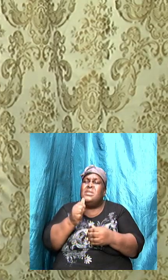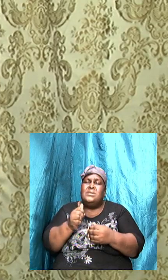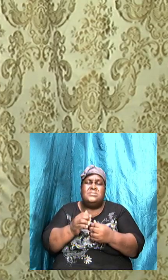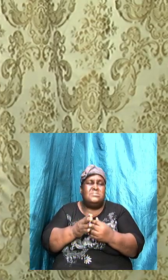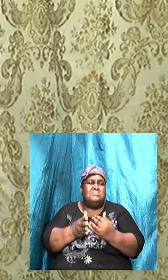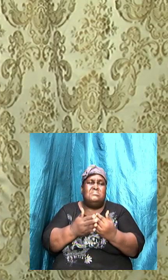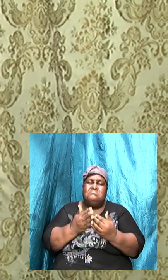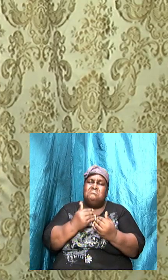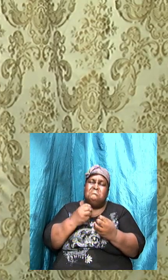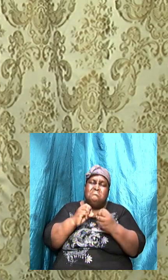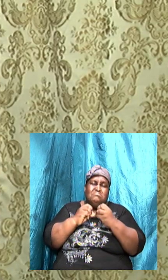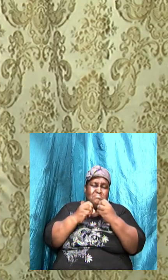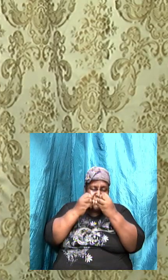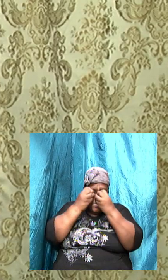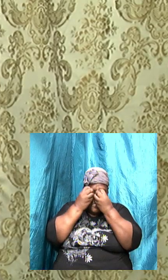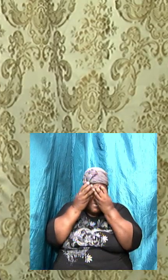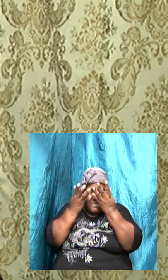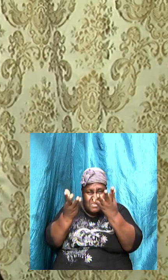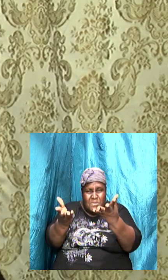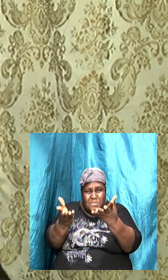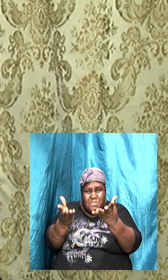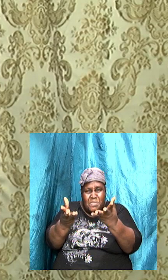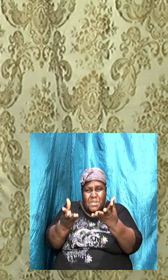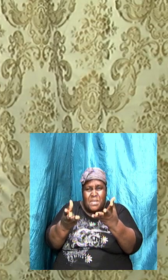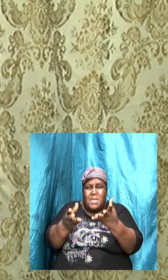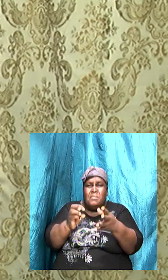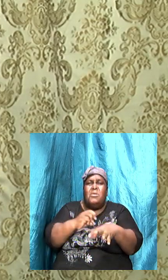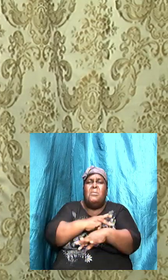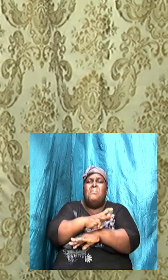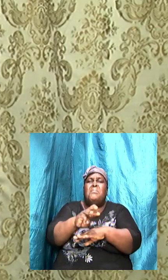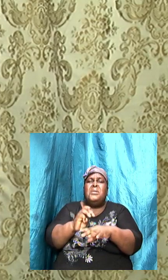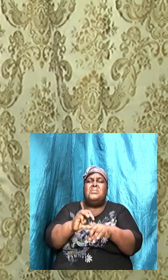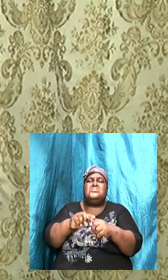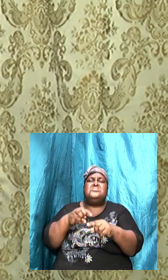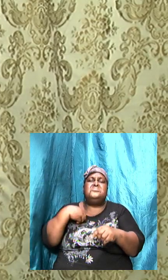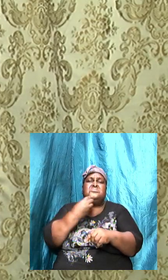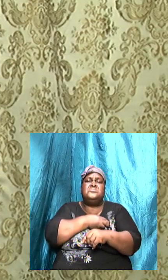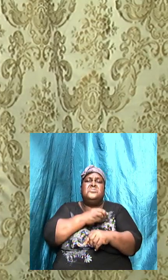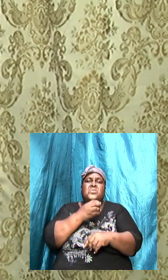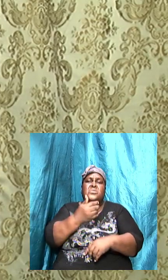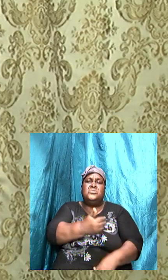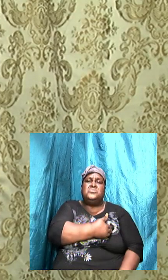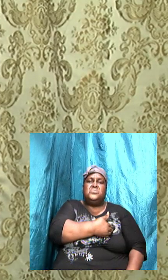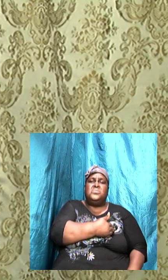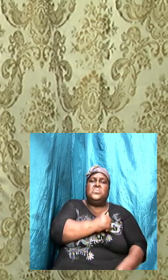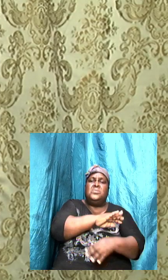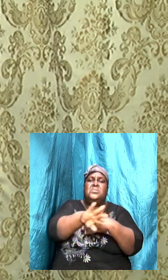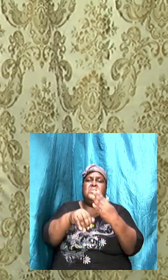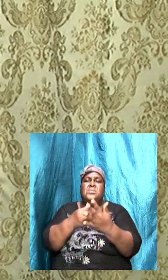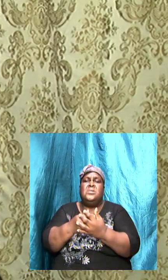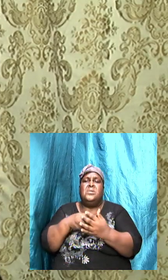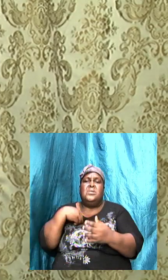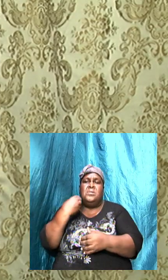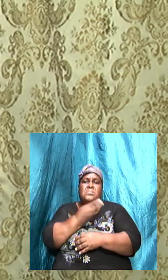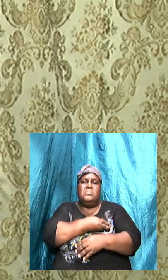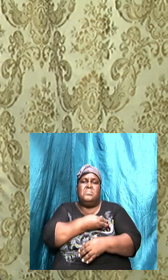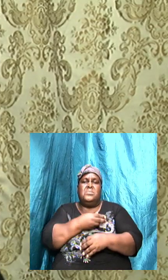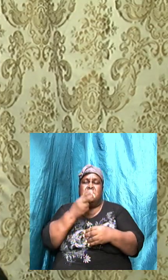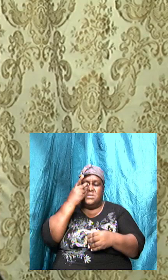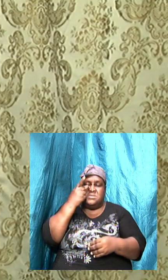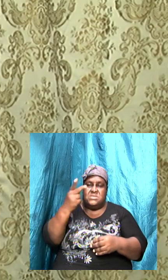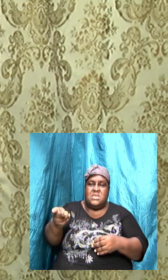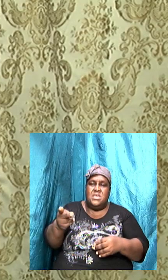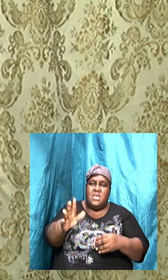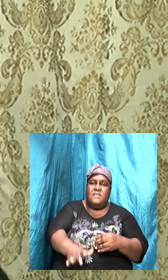merely providing information, but just ministering to our souls so that all of us can see and